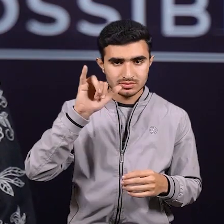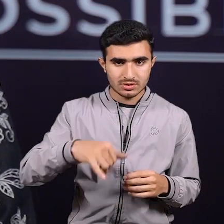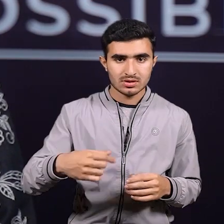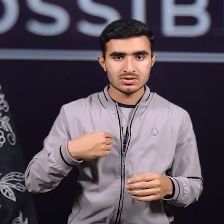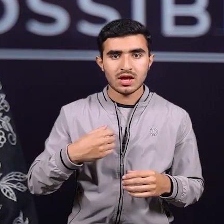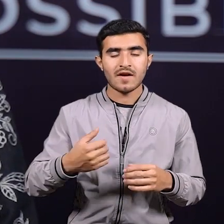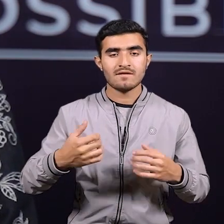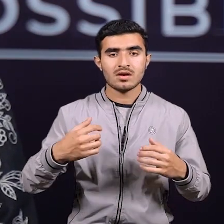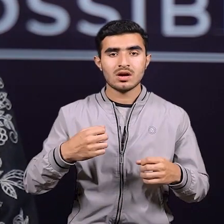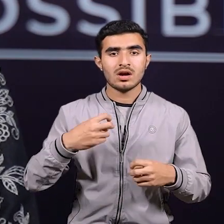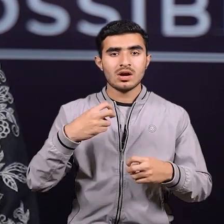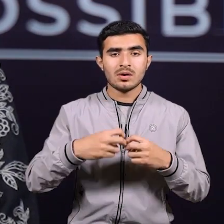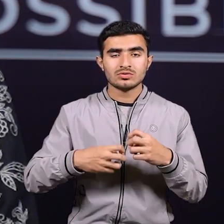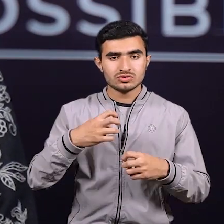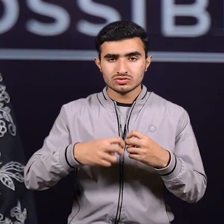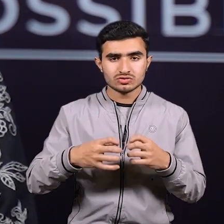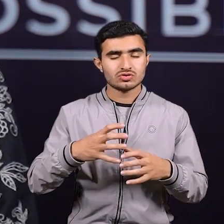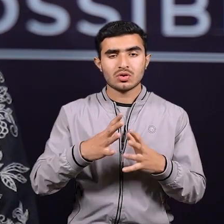negative comments coming my way,